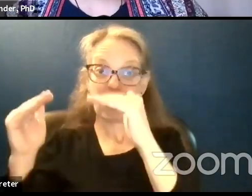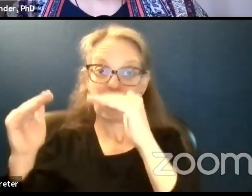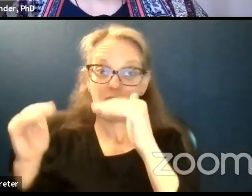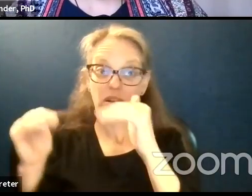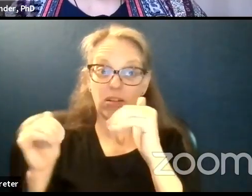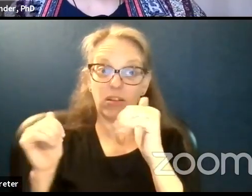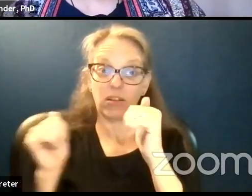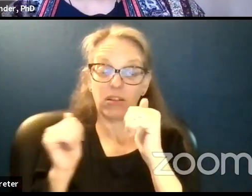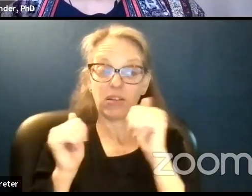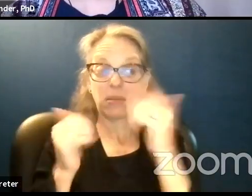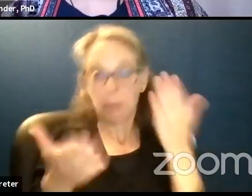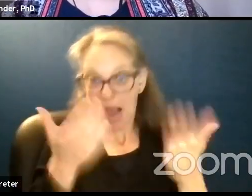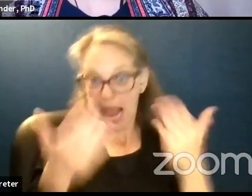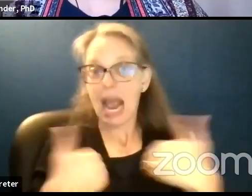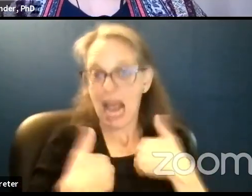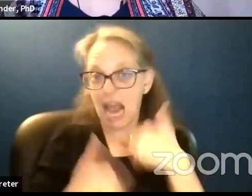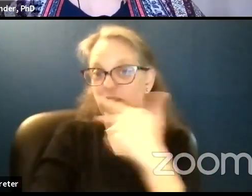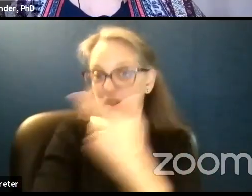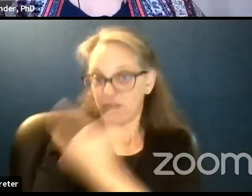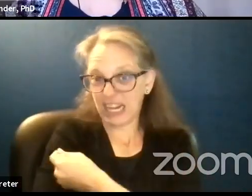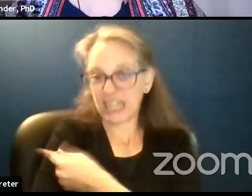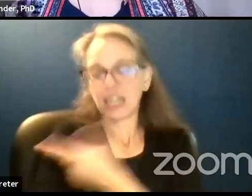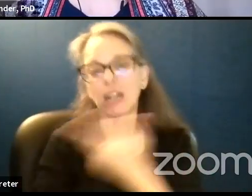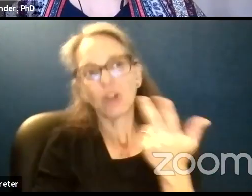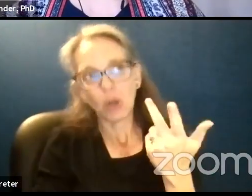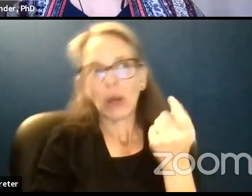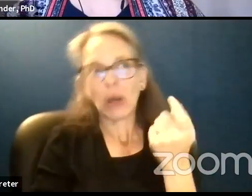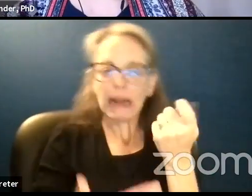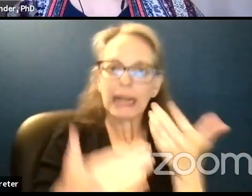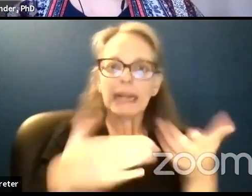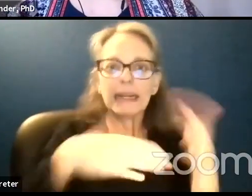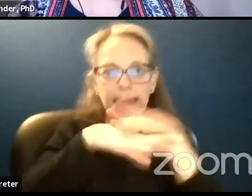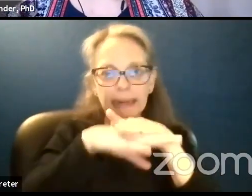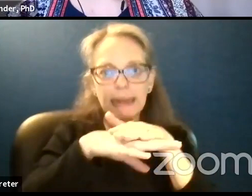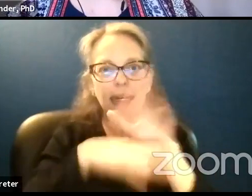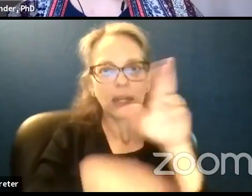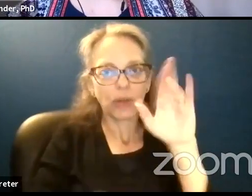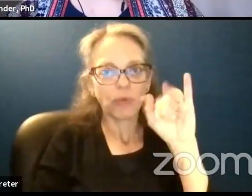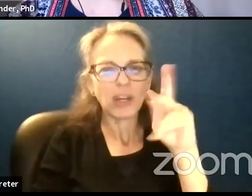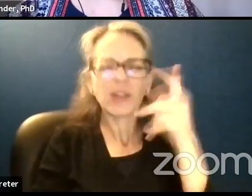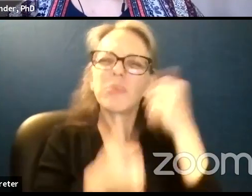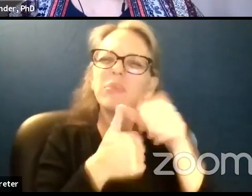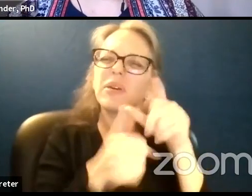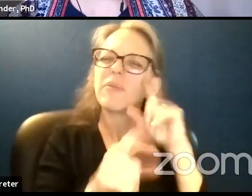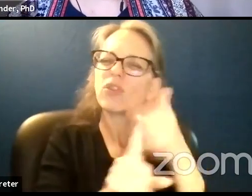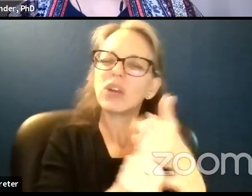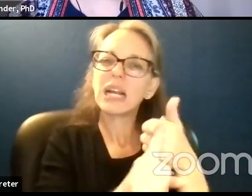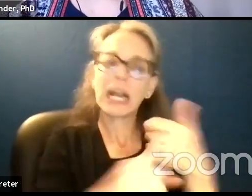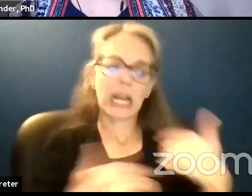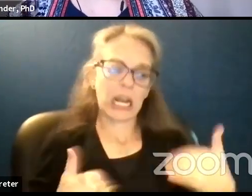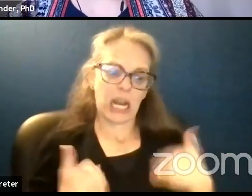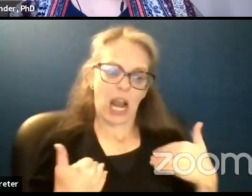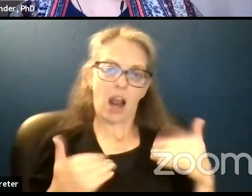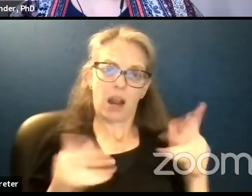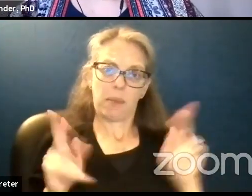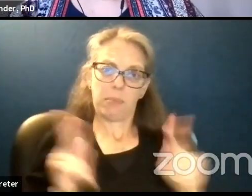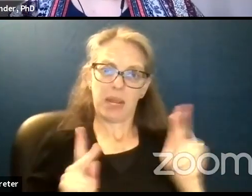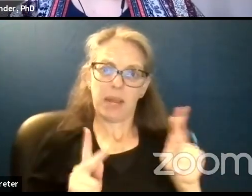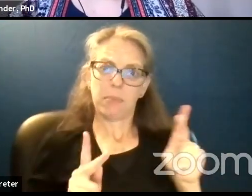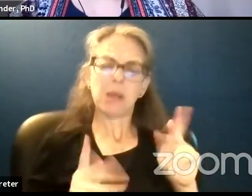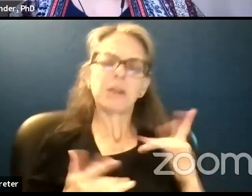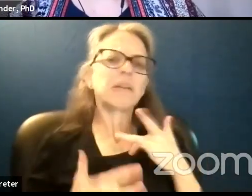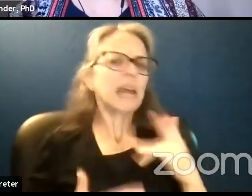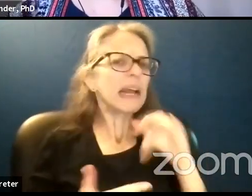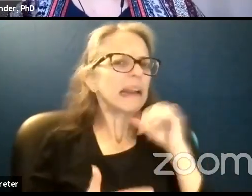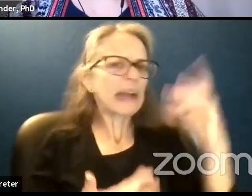vaccinated. So that does add a little layer of risk. But remember, for yourself, as a young person, you are less likely to get sick, and